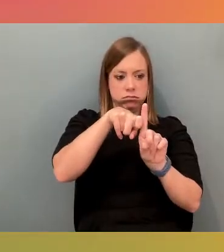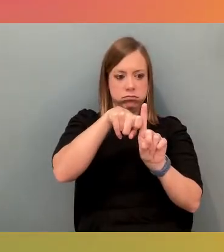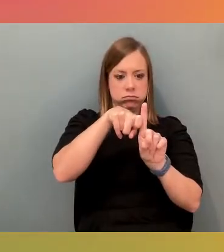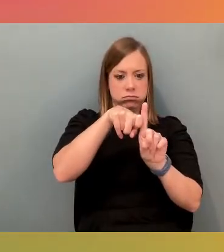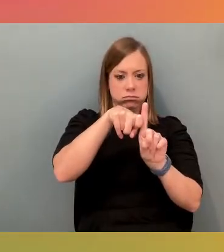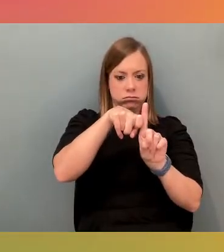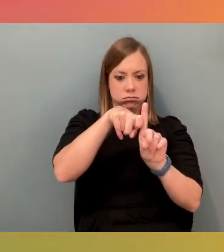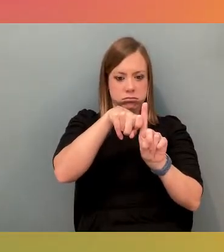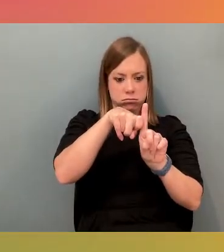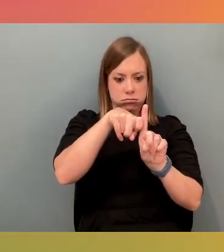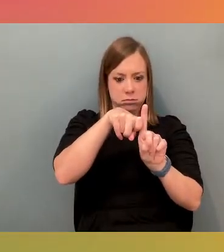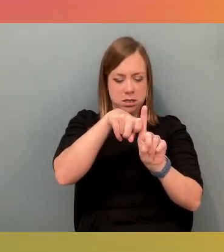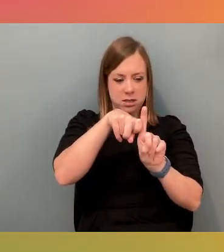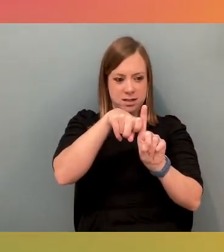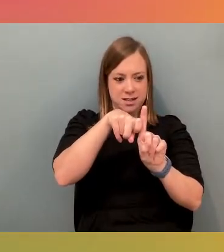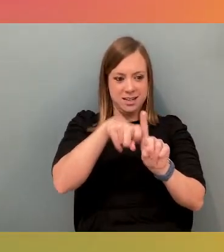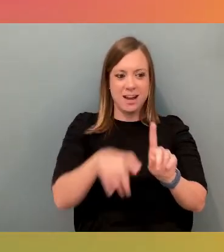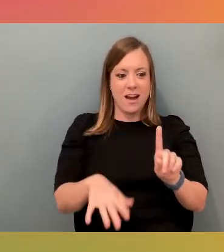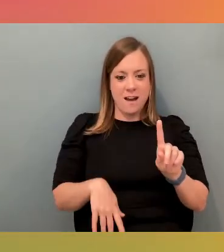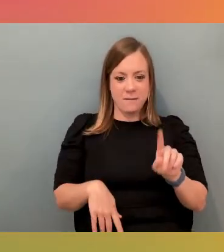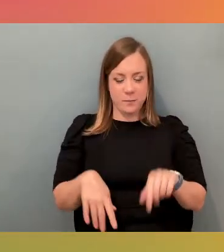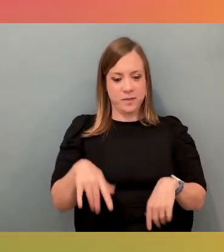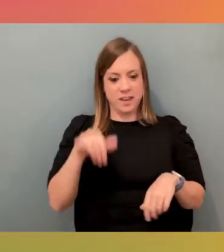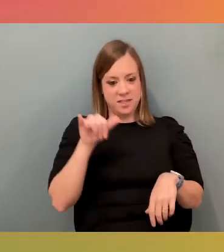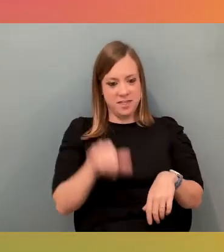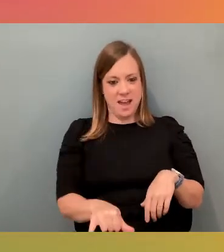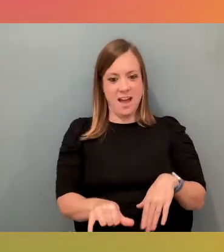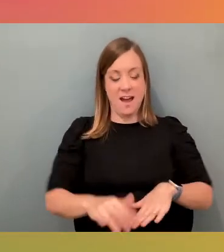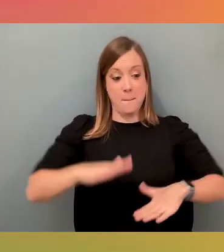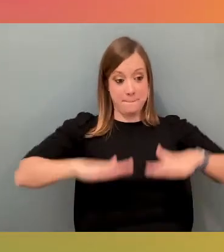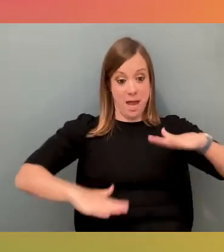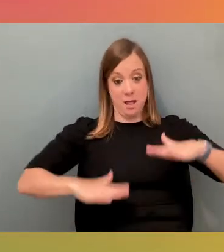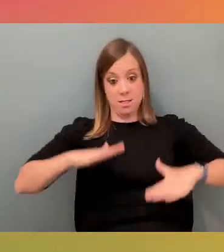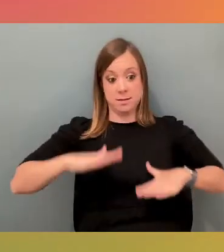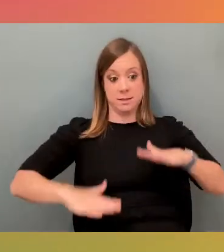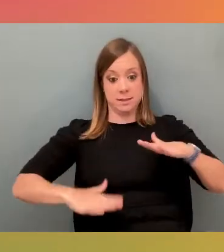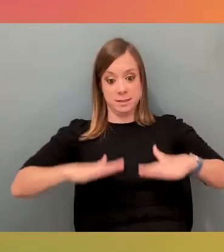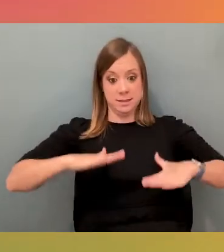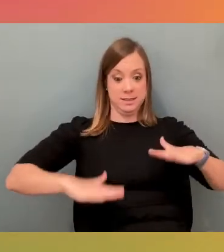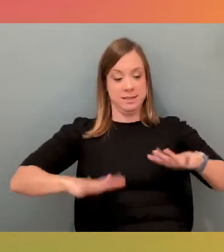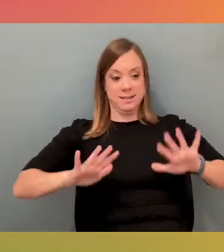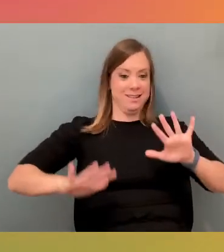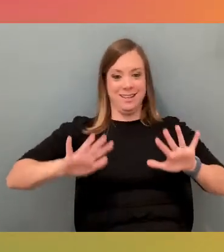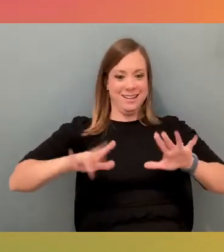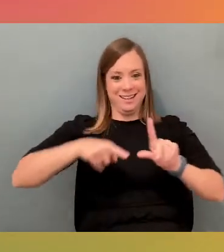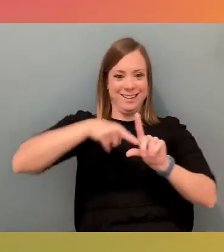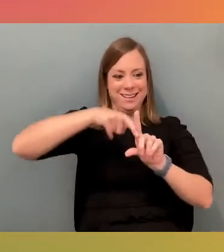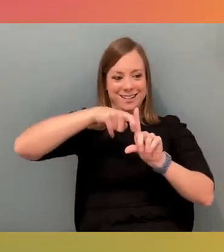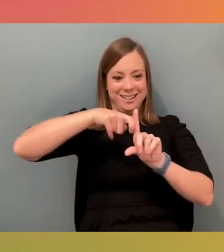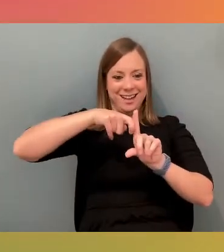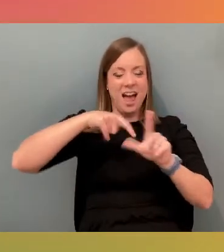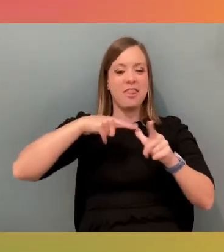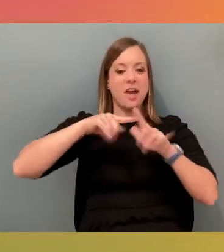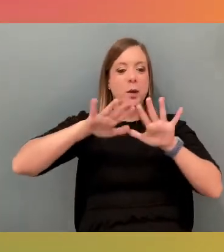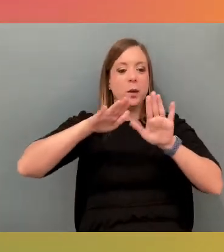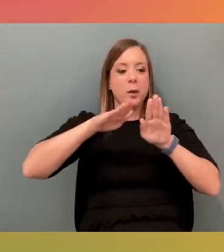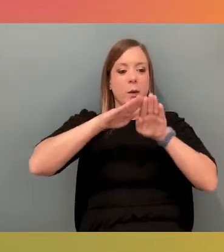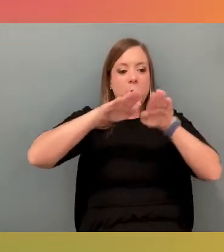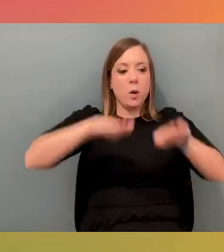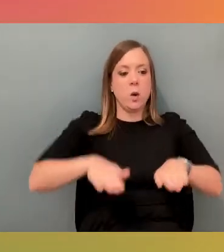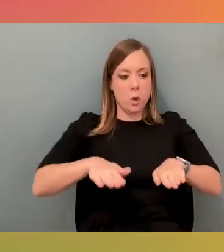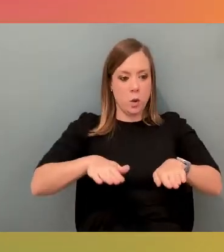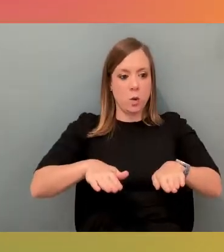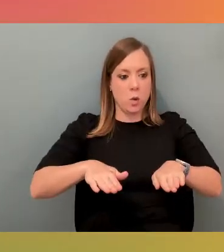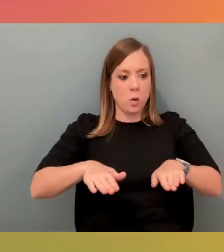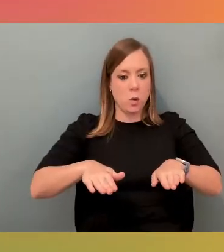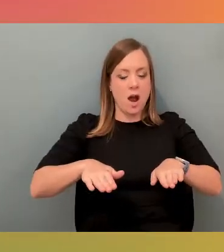Wiggling and wobbling is encouraged. That's how we learn. And slowly lower down. And we take that to the other side.